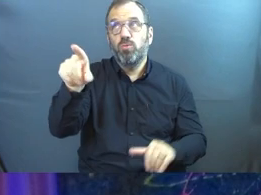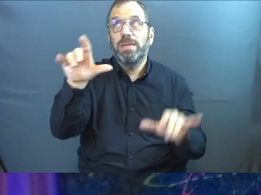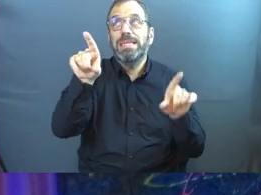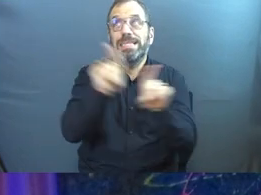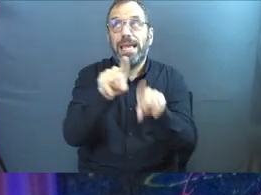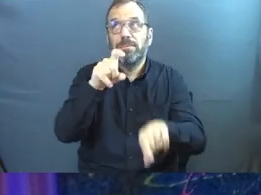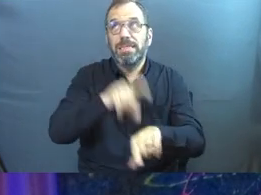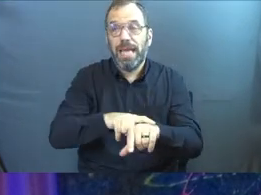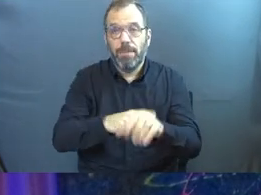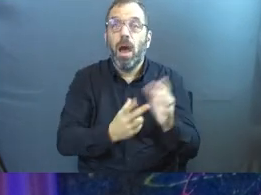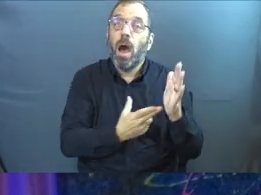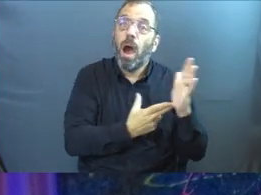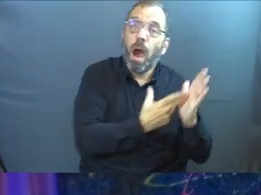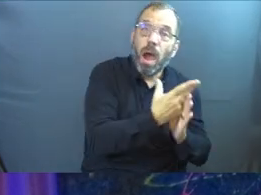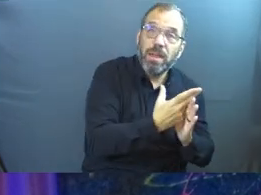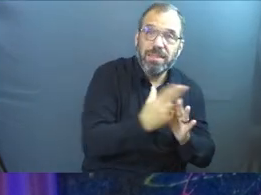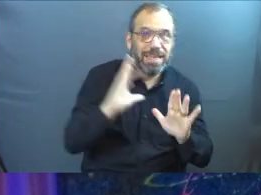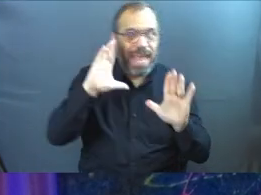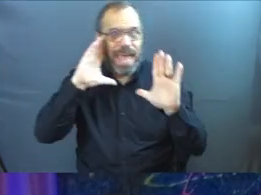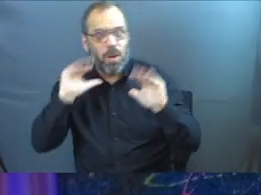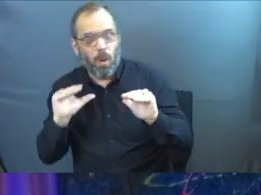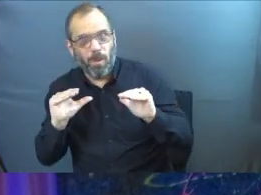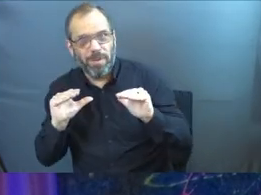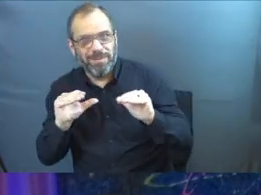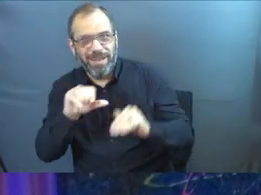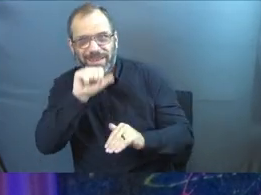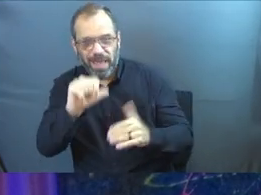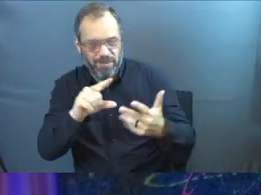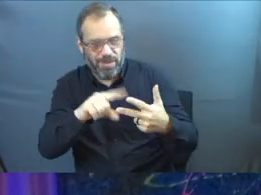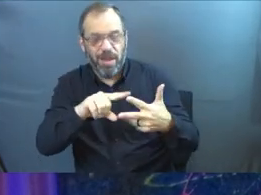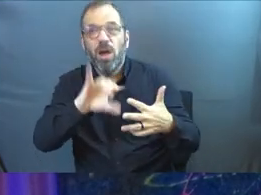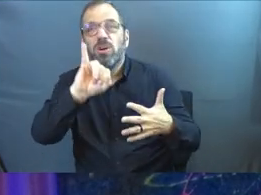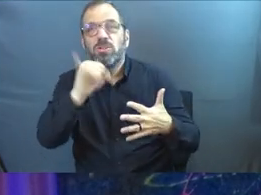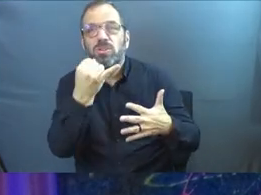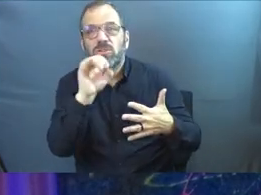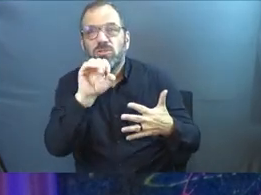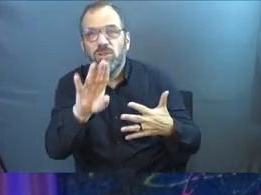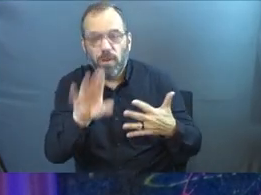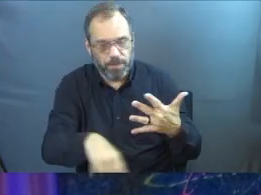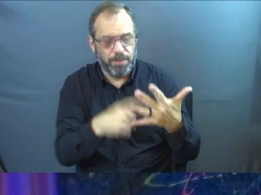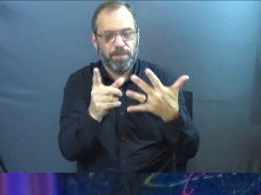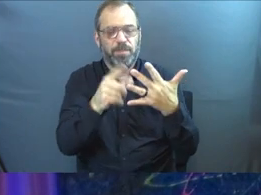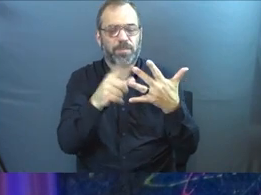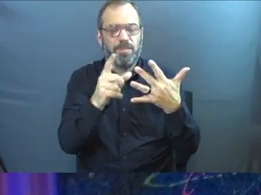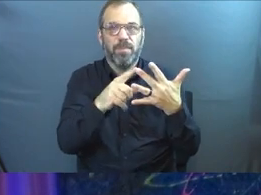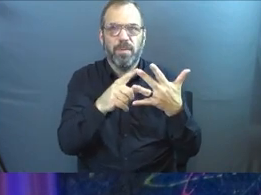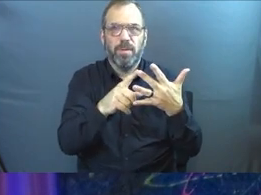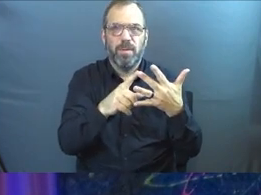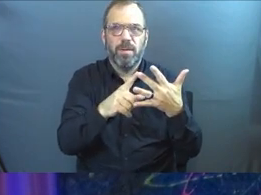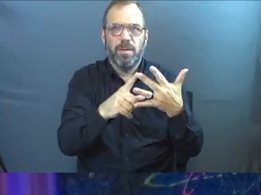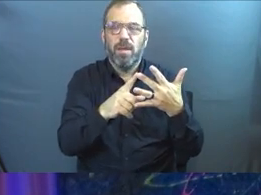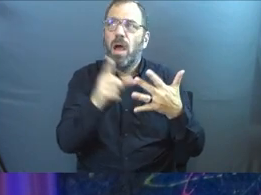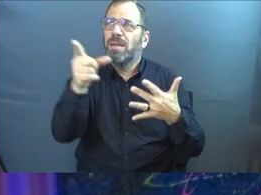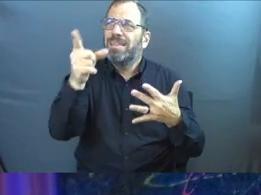time. Honesty and hope. I love that Job does that. The next one is, God, you're